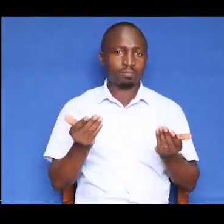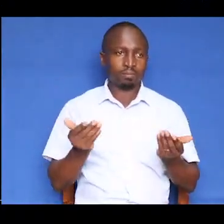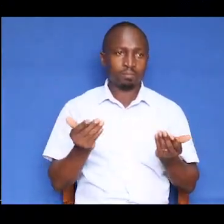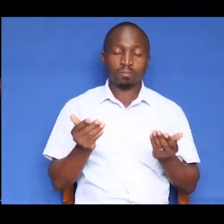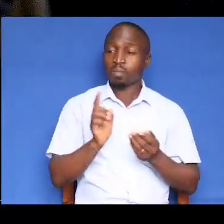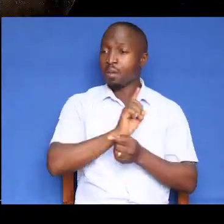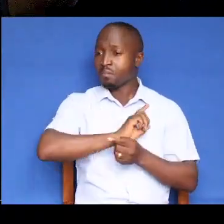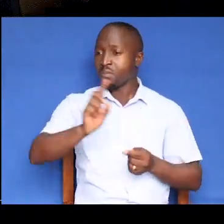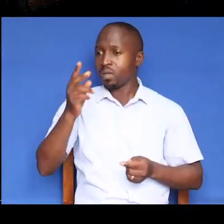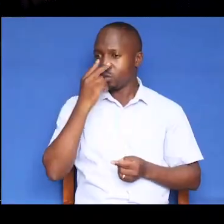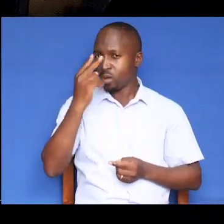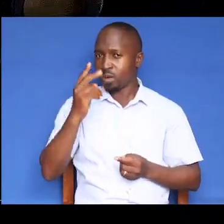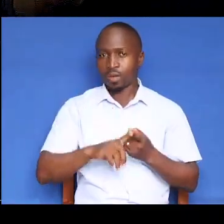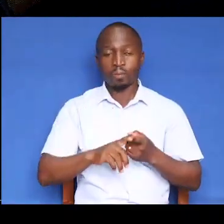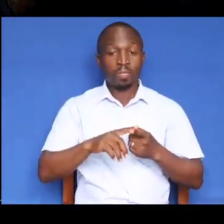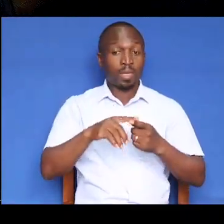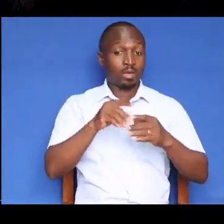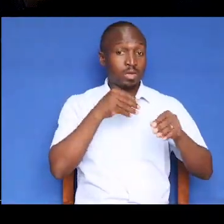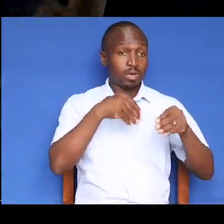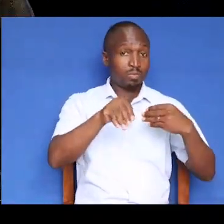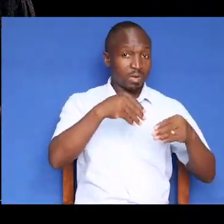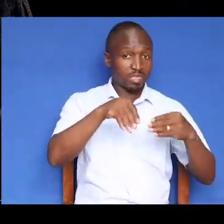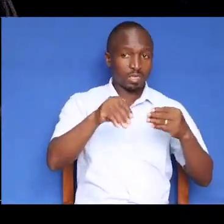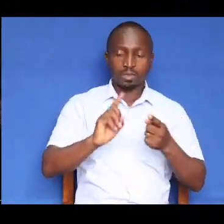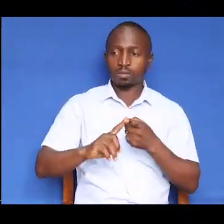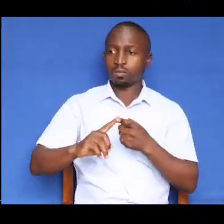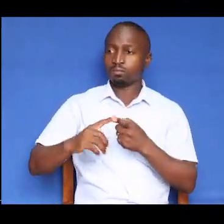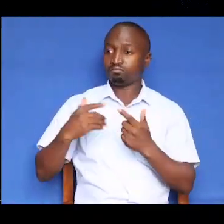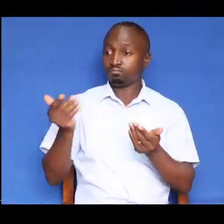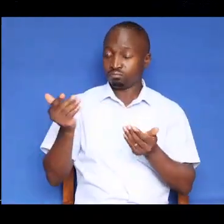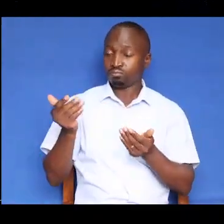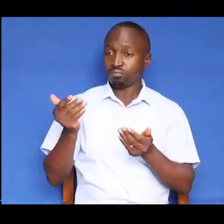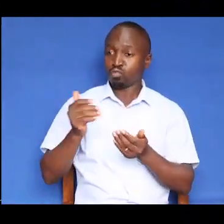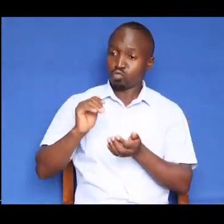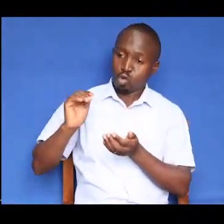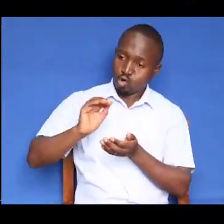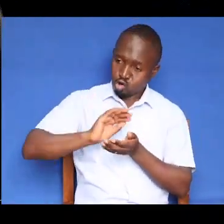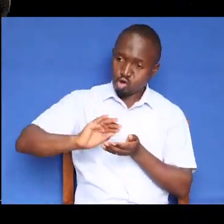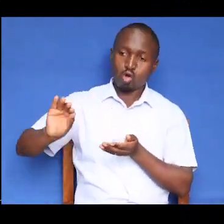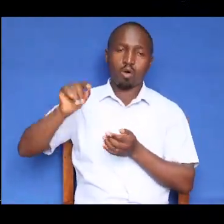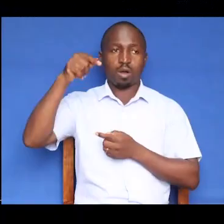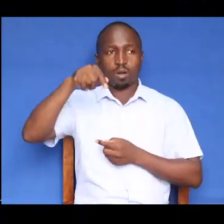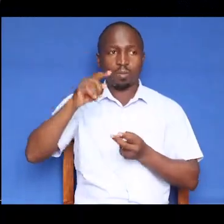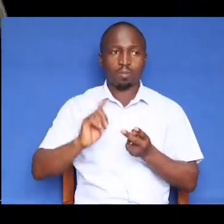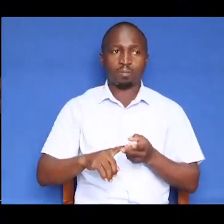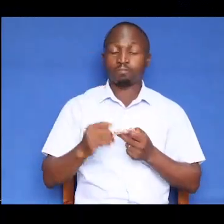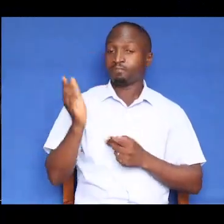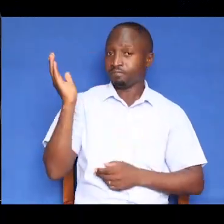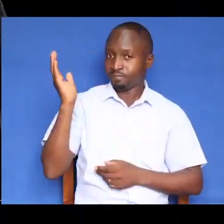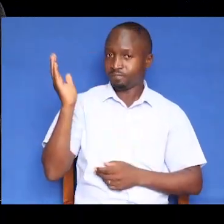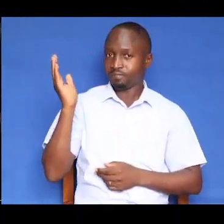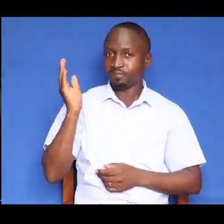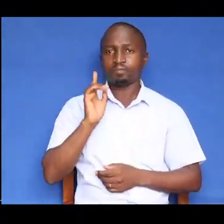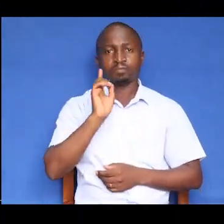without consideration of depreciation. That's why we deduct depreciation. So here we